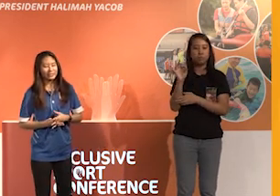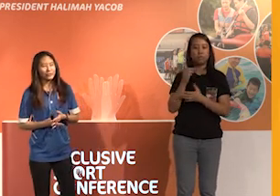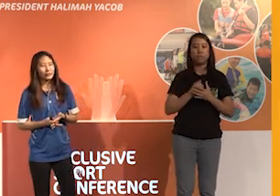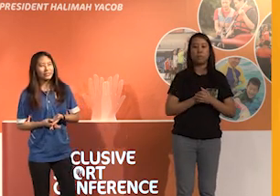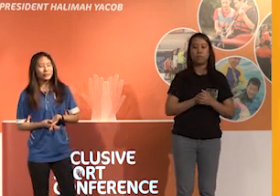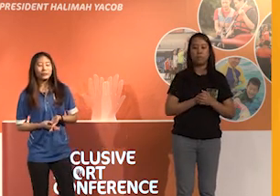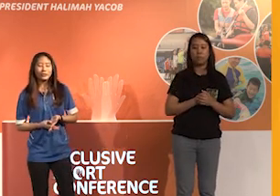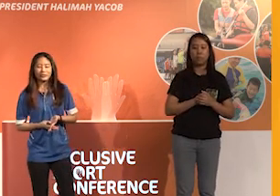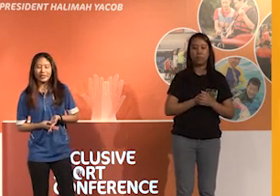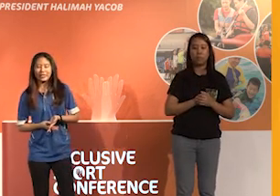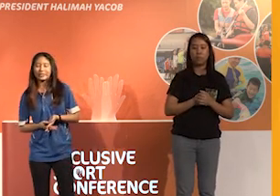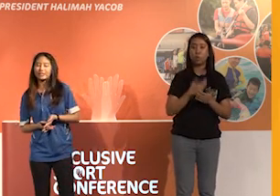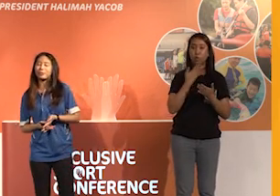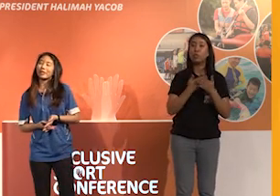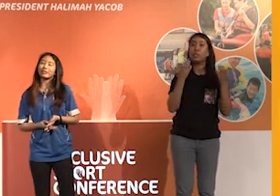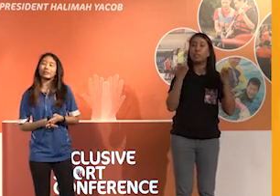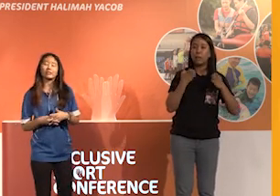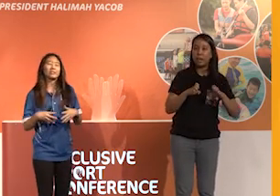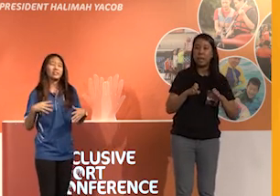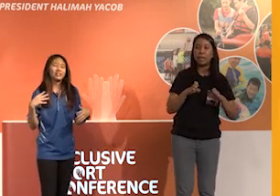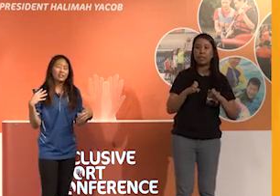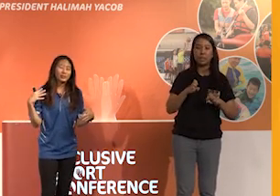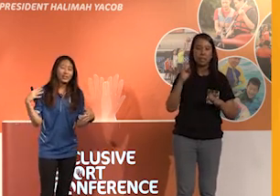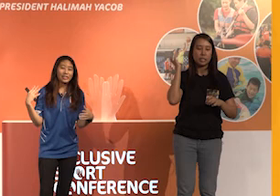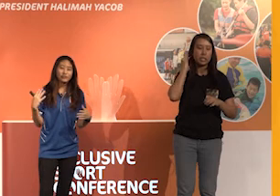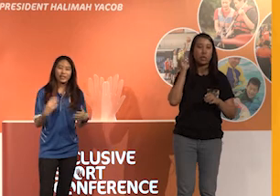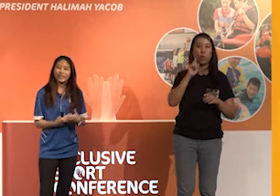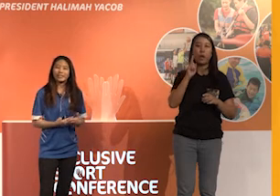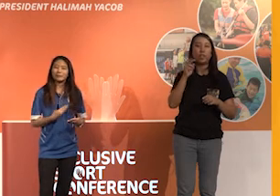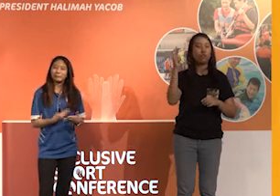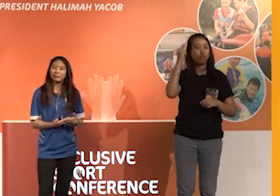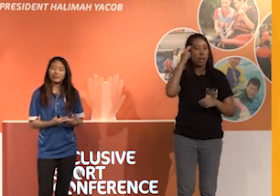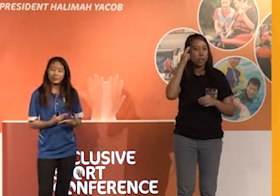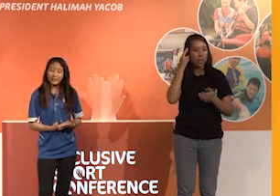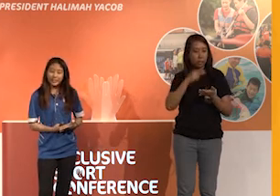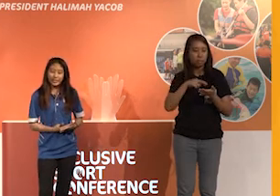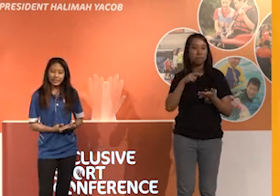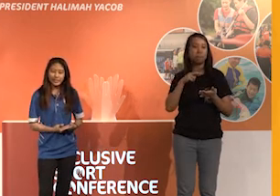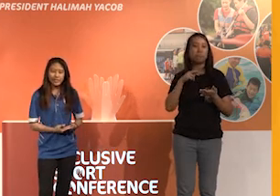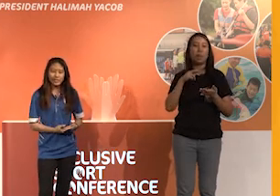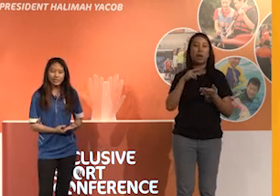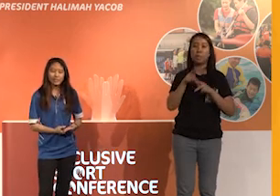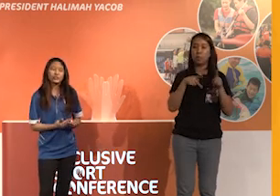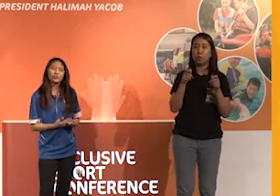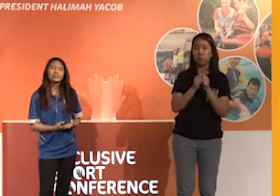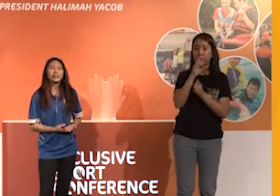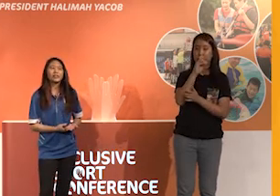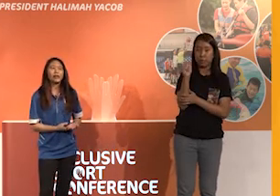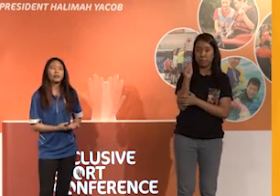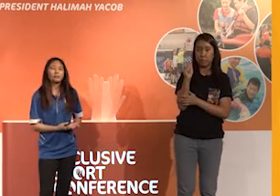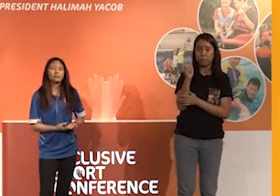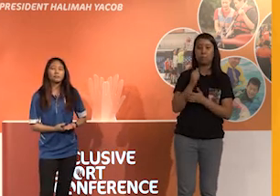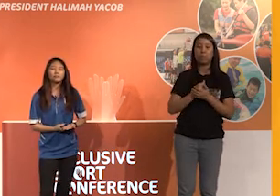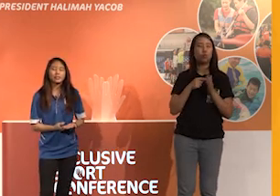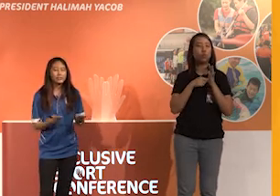very good event in a sense where they actually recognize people with disabilities. It shows that